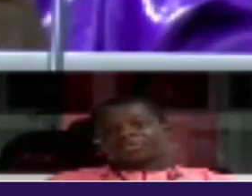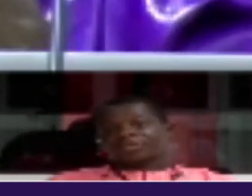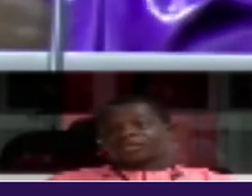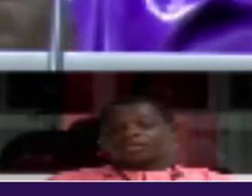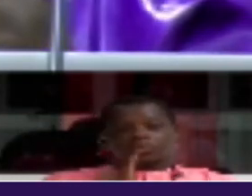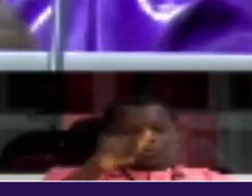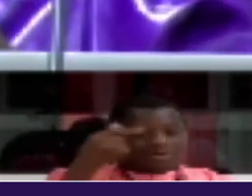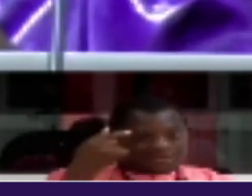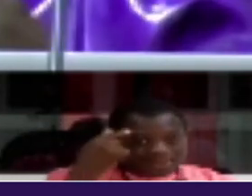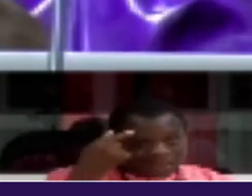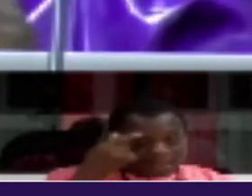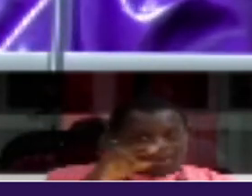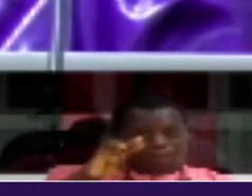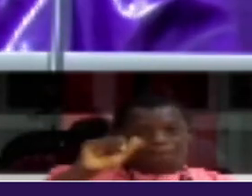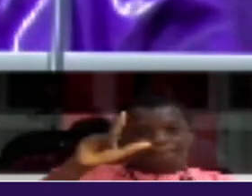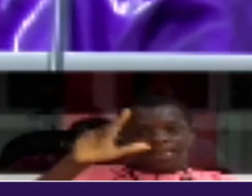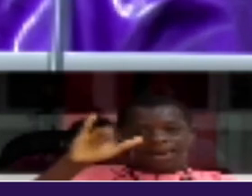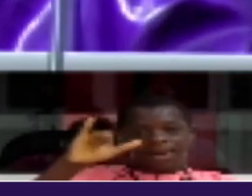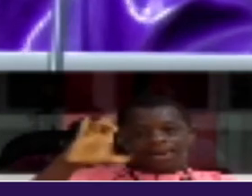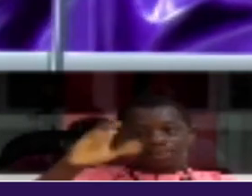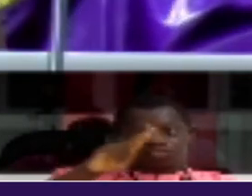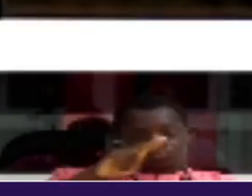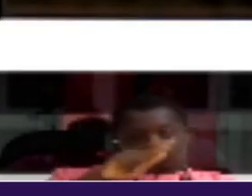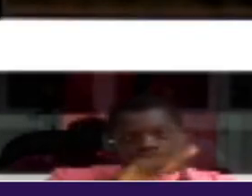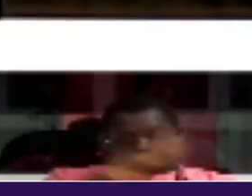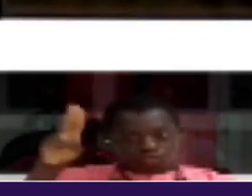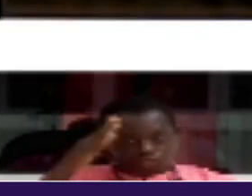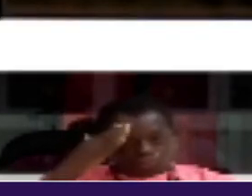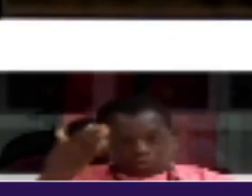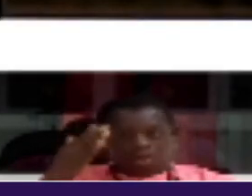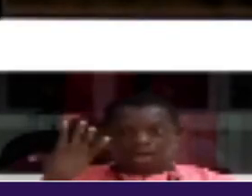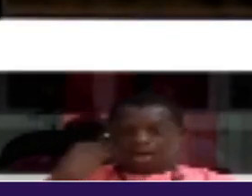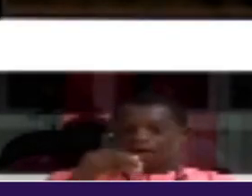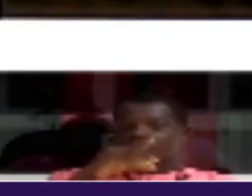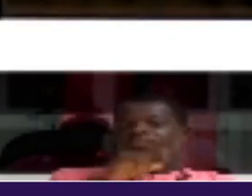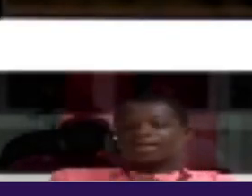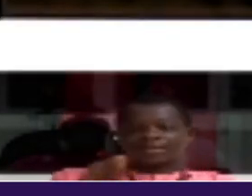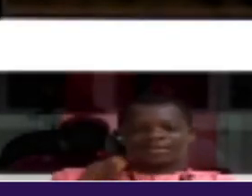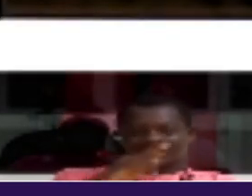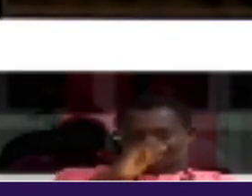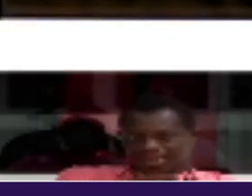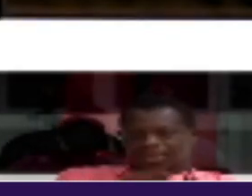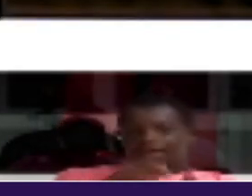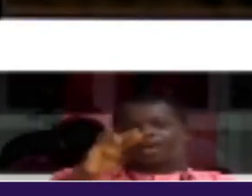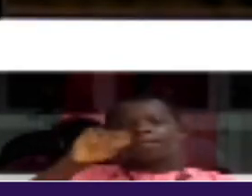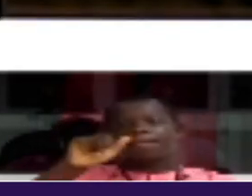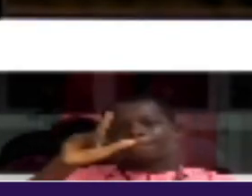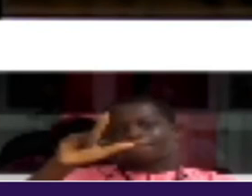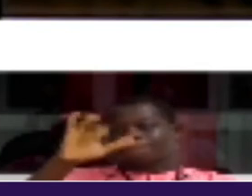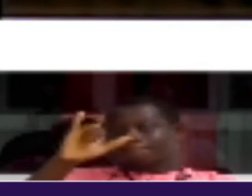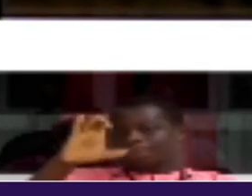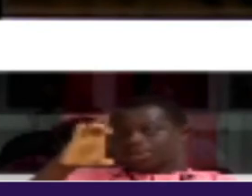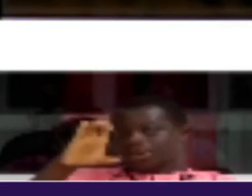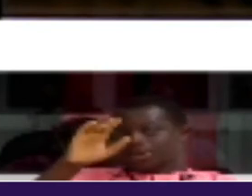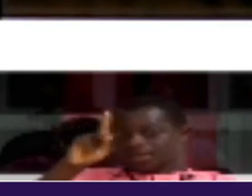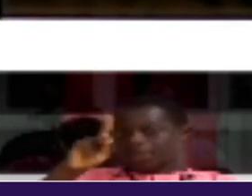You think Malik Jatta did not know how this victim died? Malik Jatta, he might know something about how that